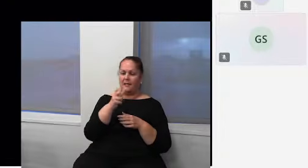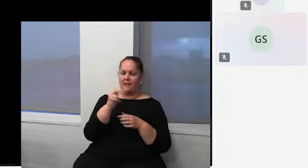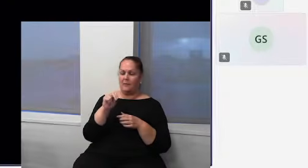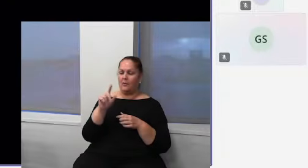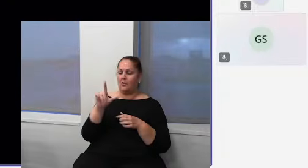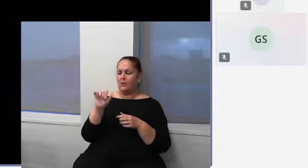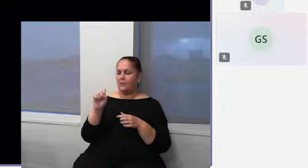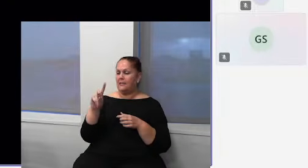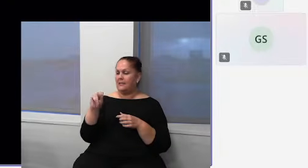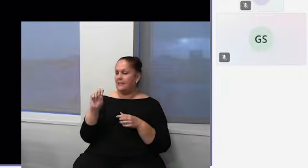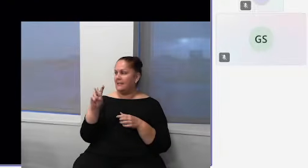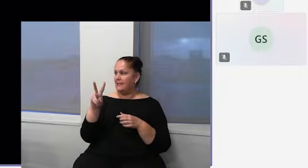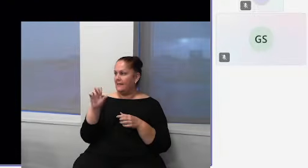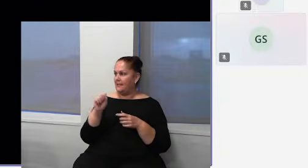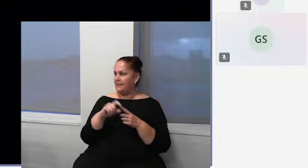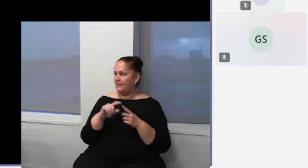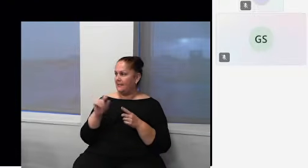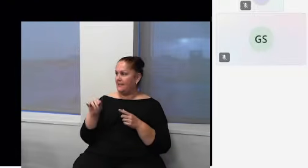Sorry, the name again, sir?